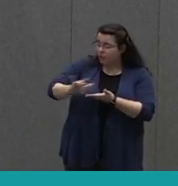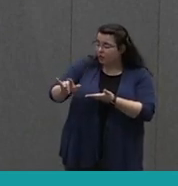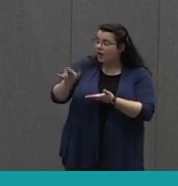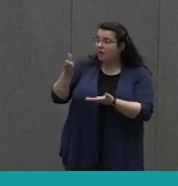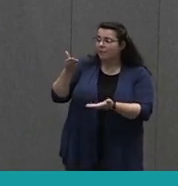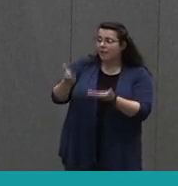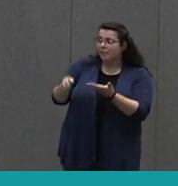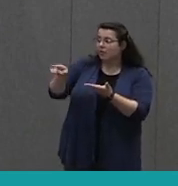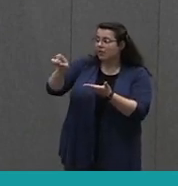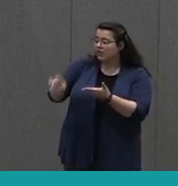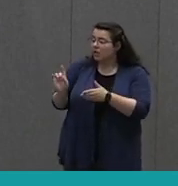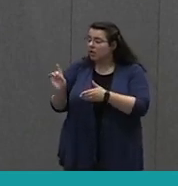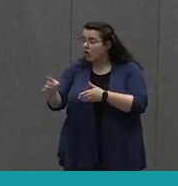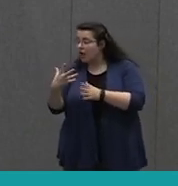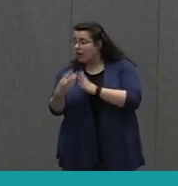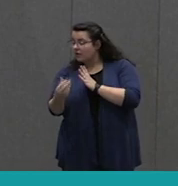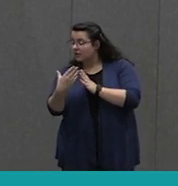angry face?